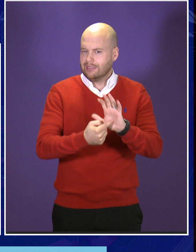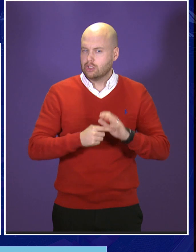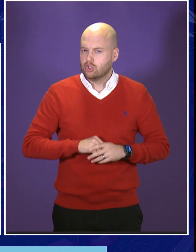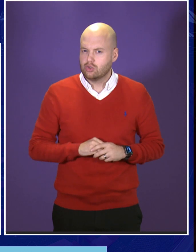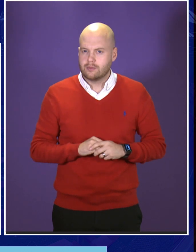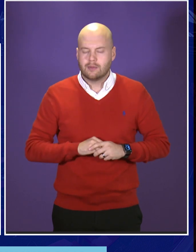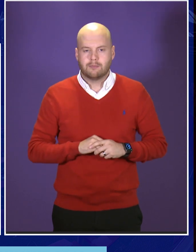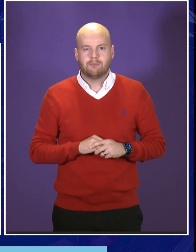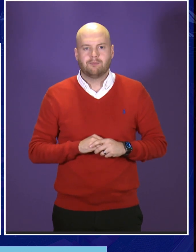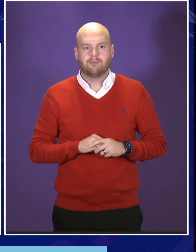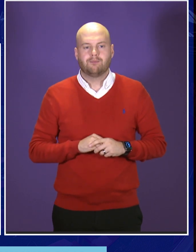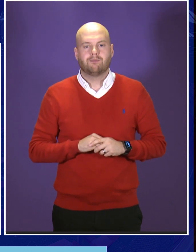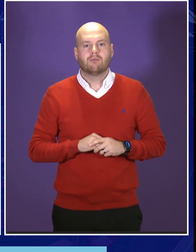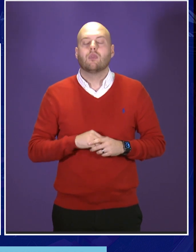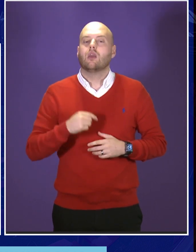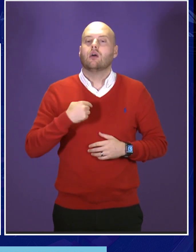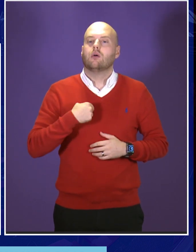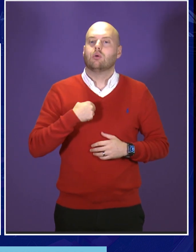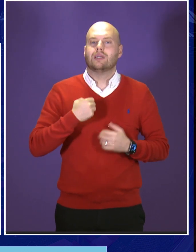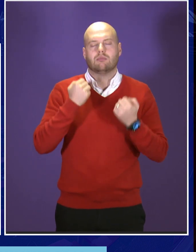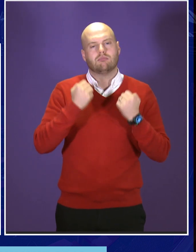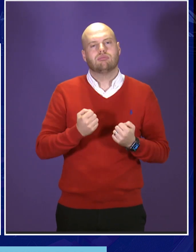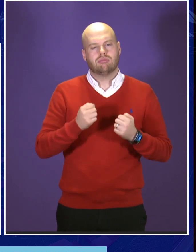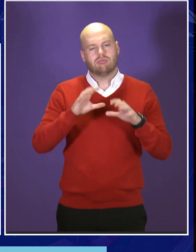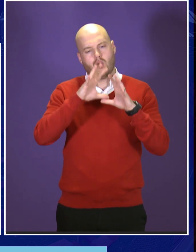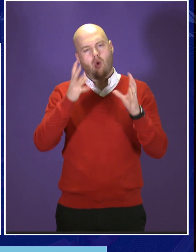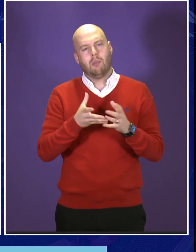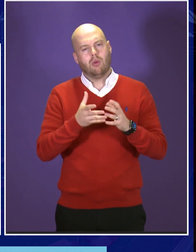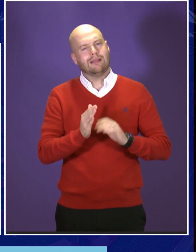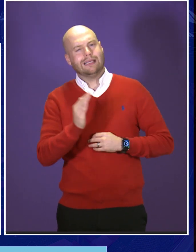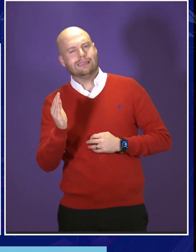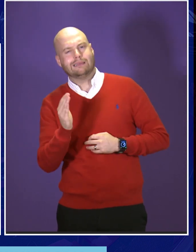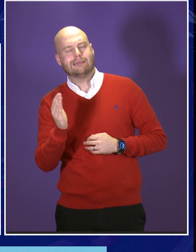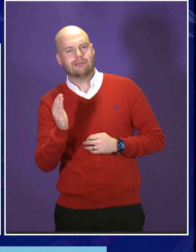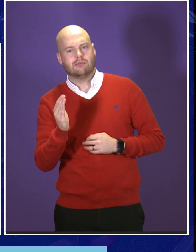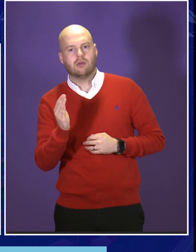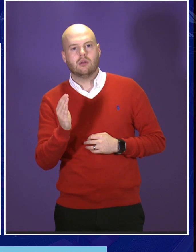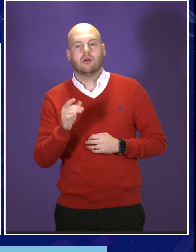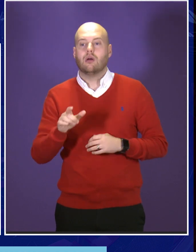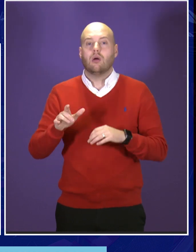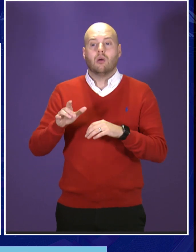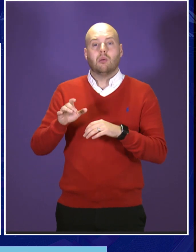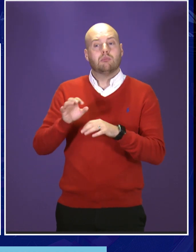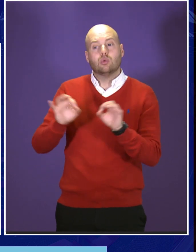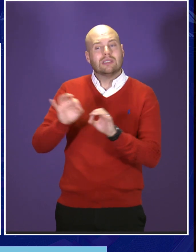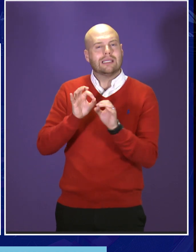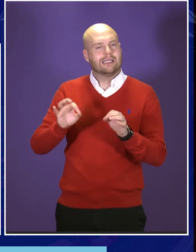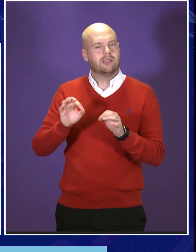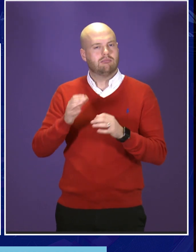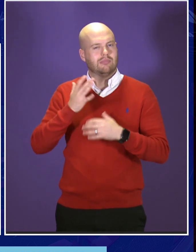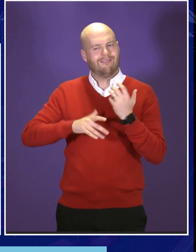We serve the nations of the global East, where the role of music was never relegated to the one of mere entertainment.